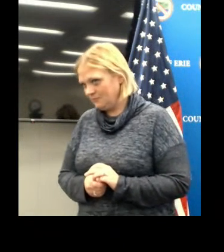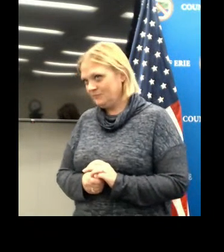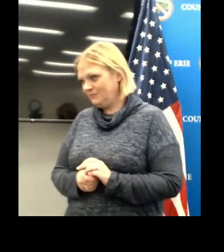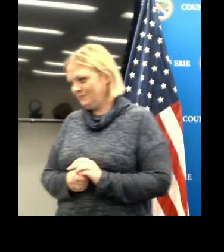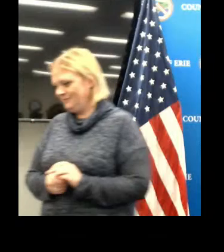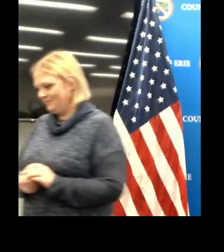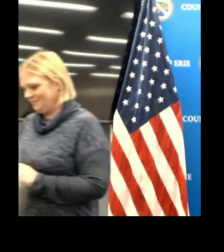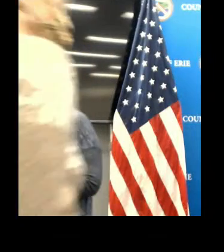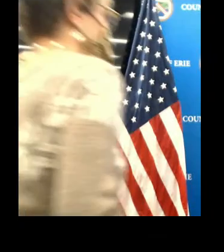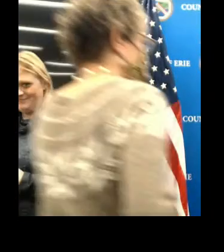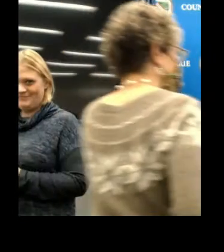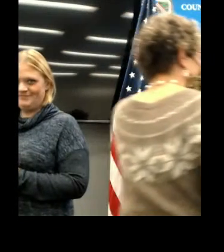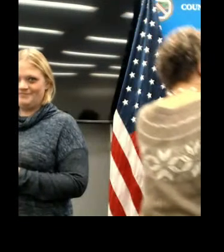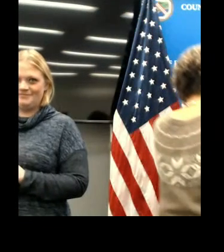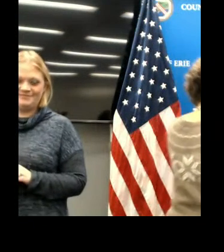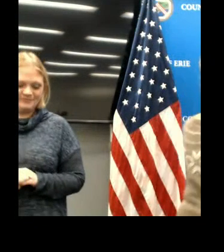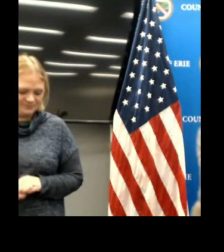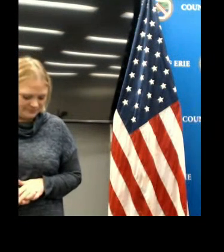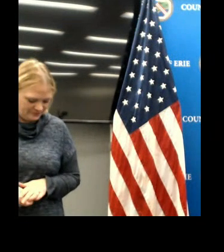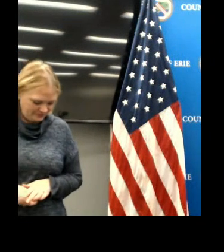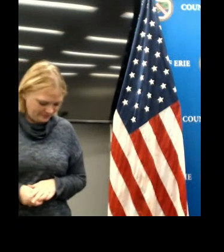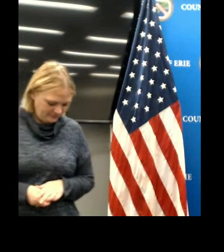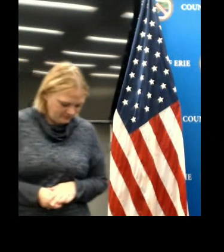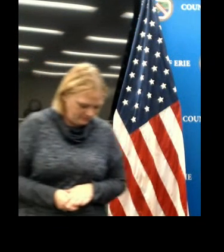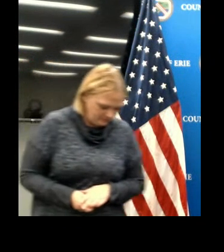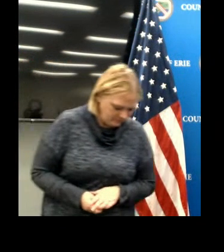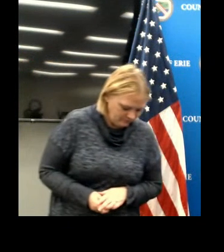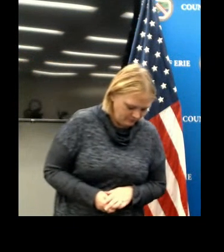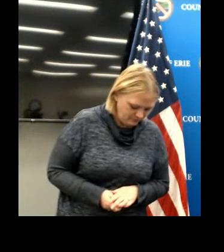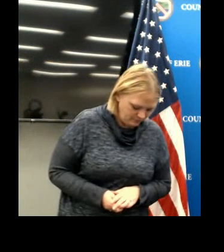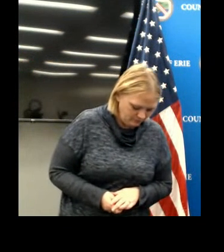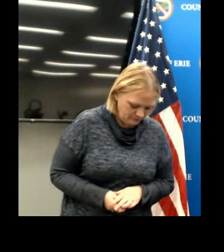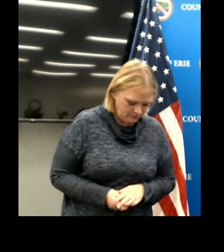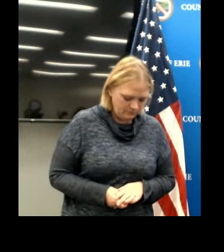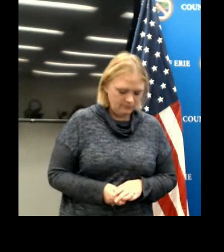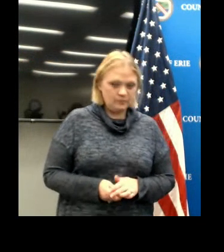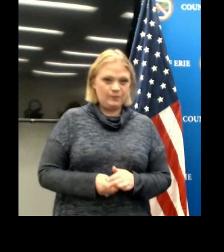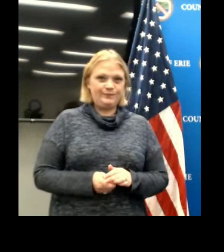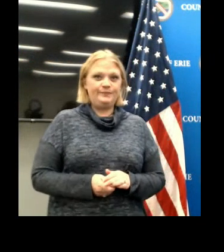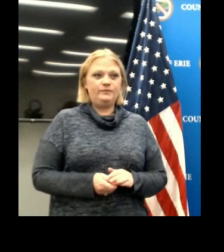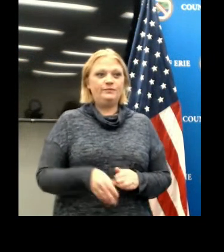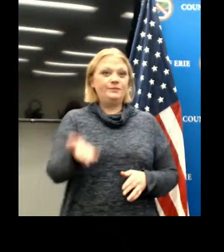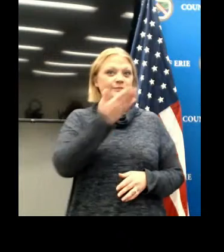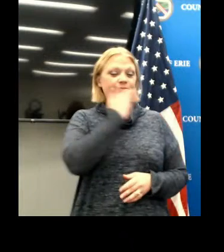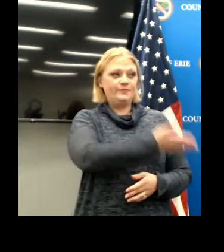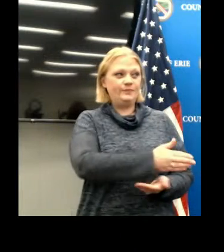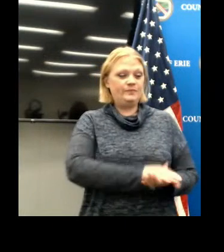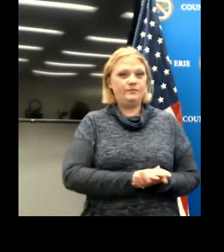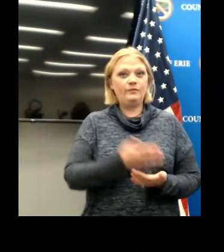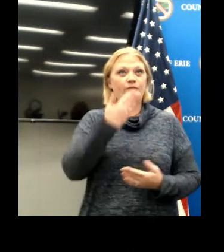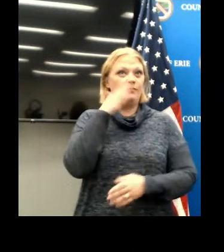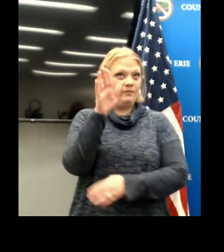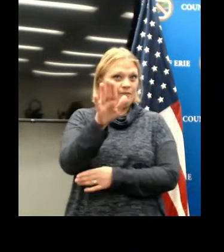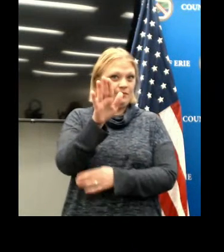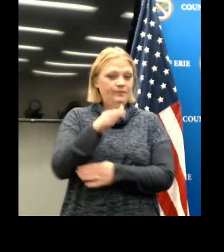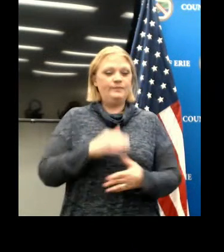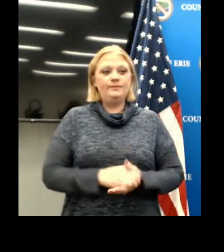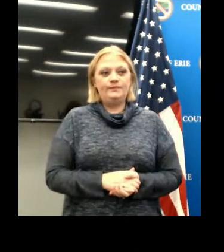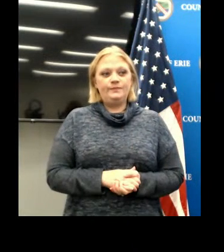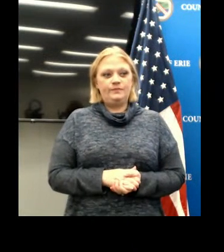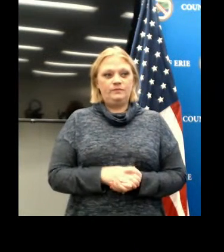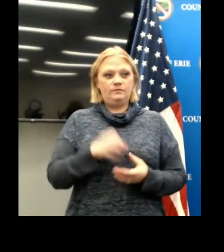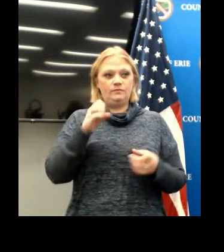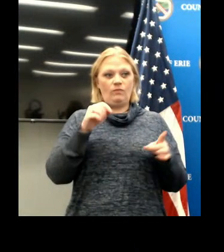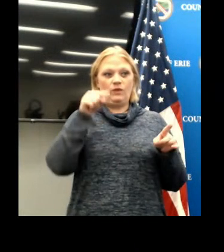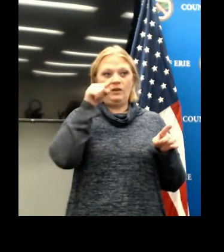on. Thank you, and good afternoon. So